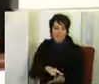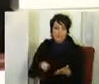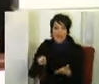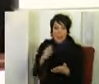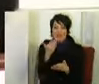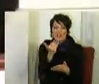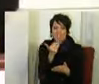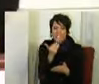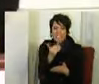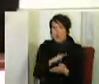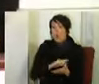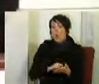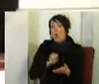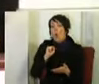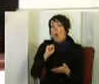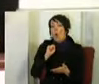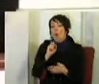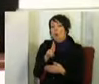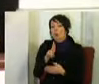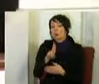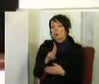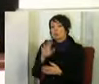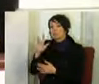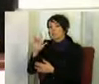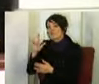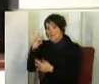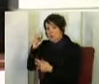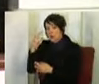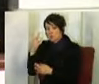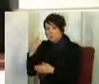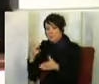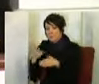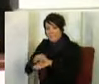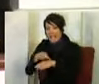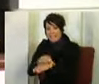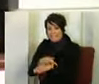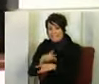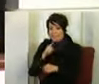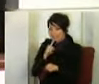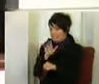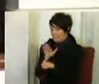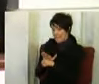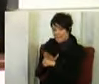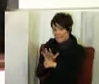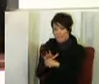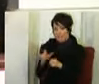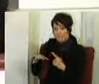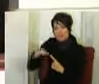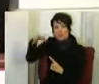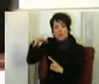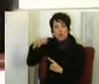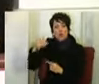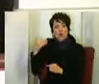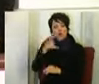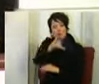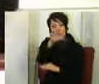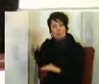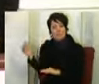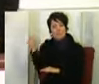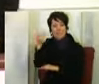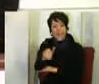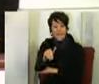or $25 for two, and all of the dedications for the poinsettias will be in a special Christmas Eve and Christmas